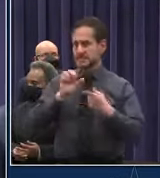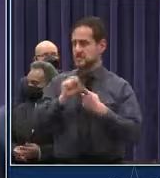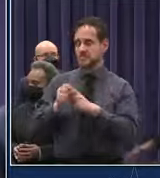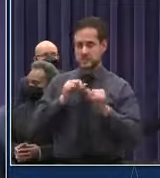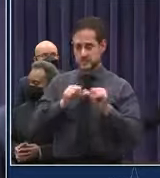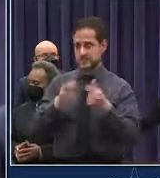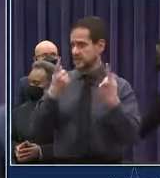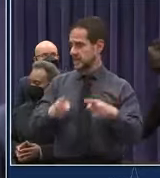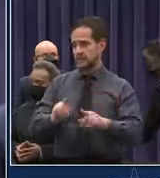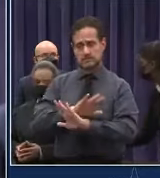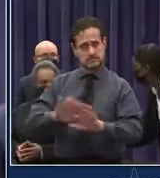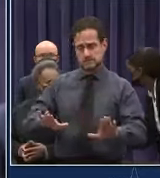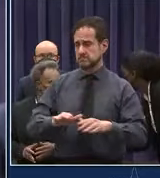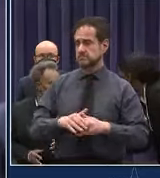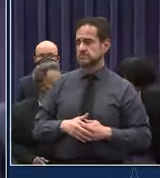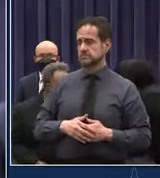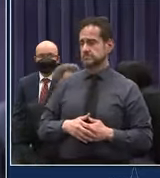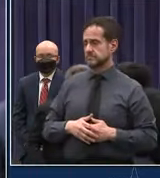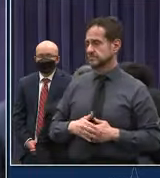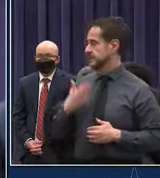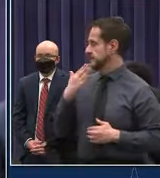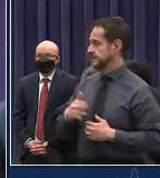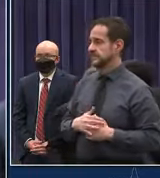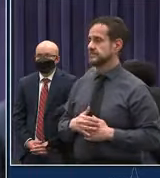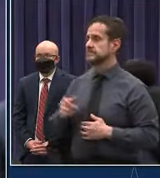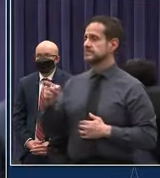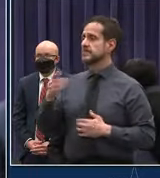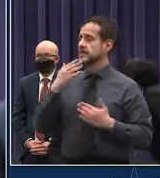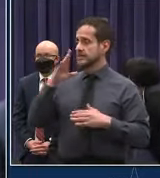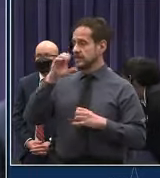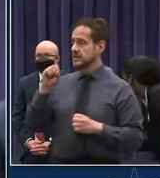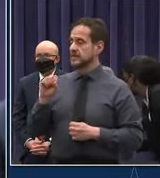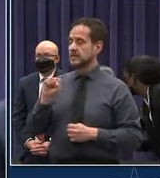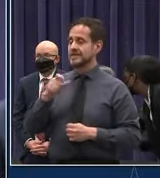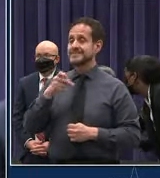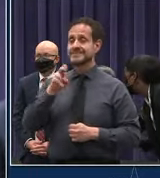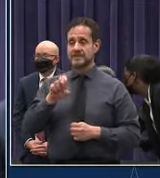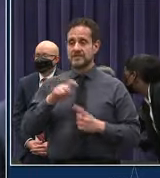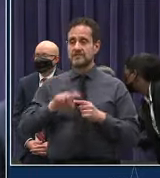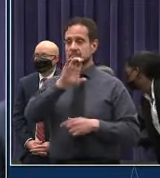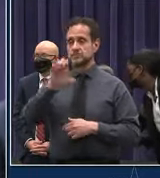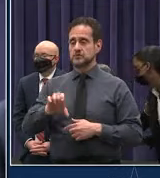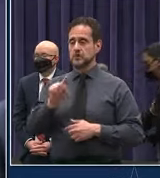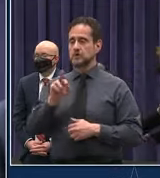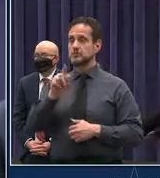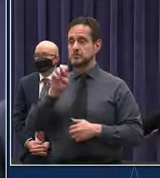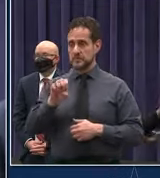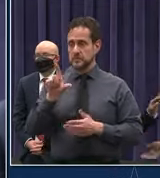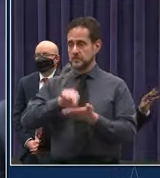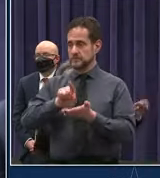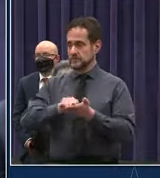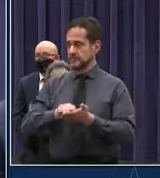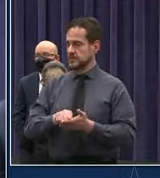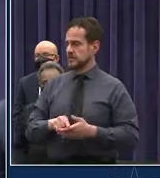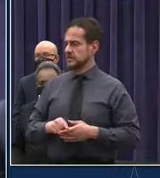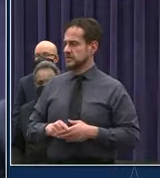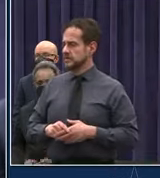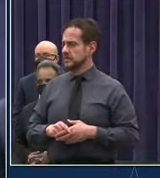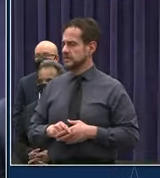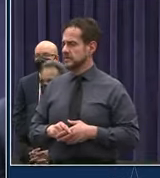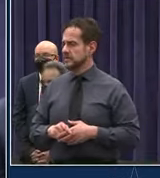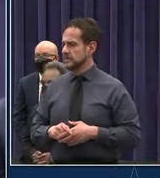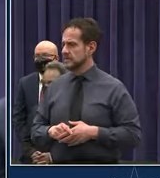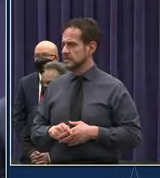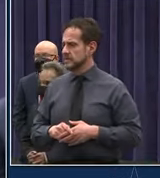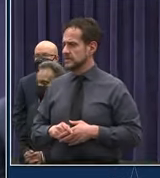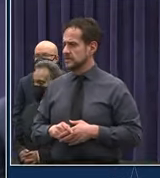violence, the influence these gangs have over our young people, the filthy lucre that they use to entice them.